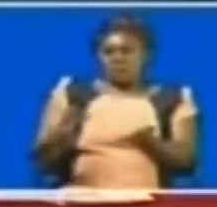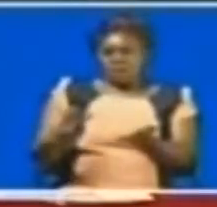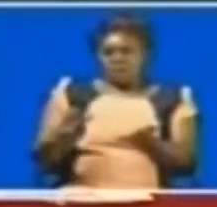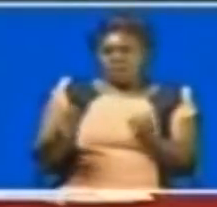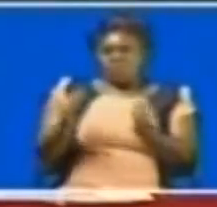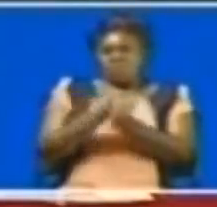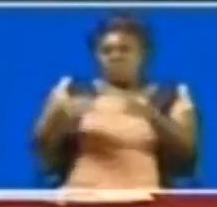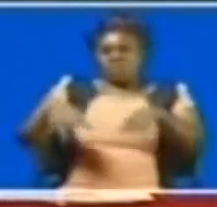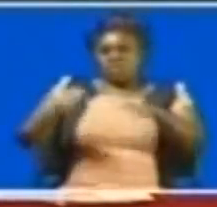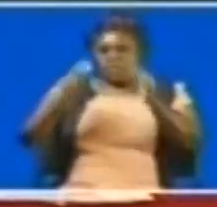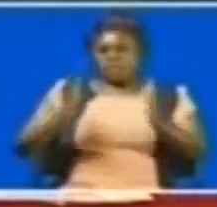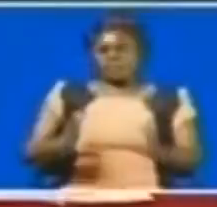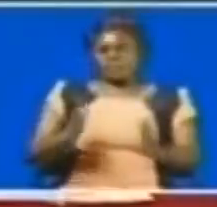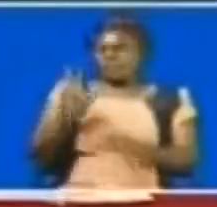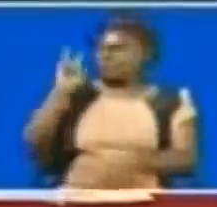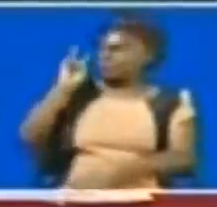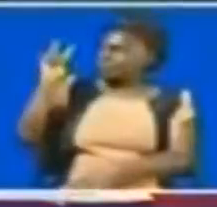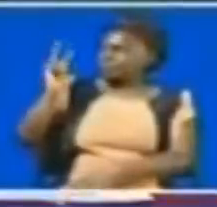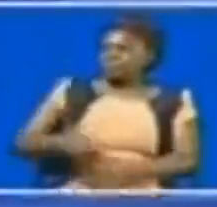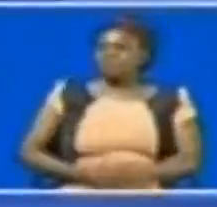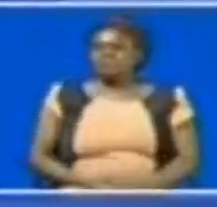with the chairman, Wafula Chebukati. Take a look.